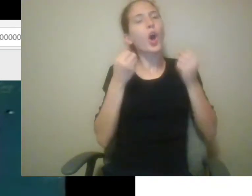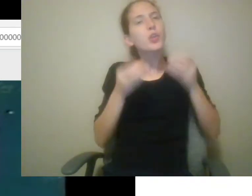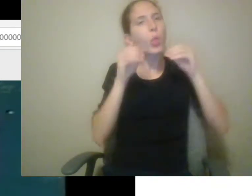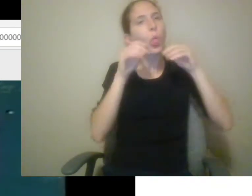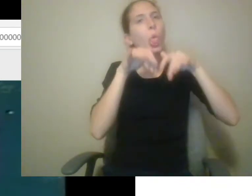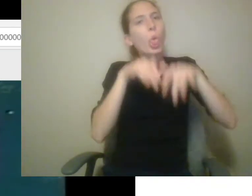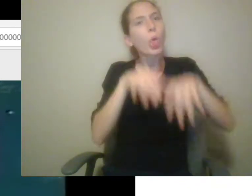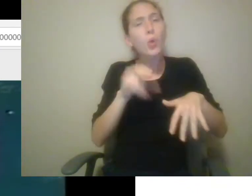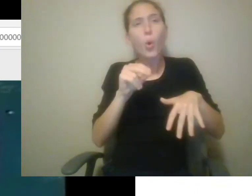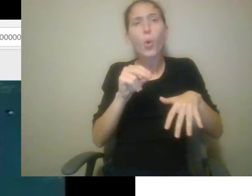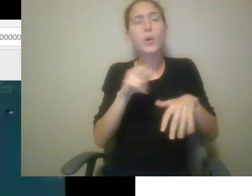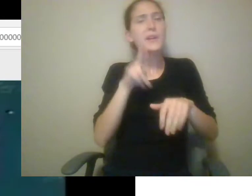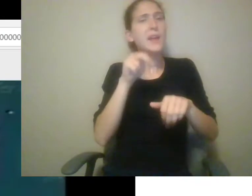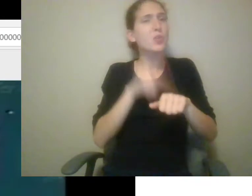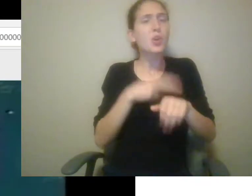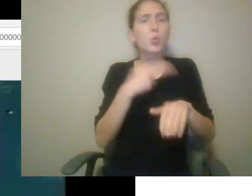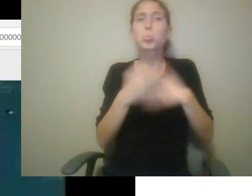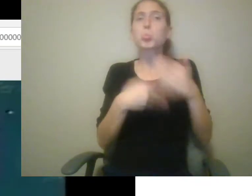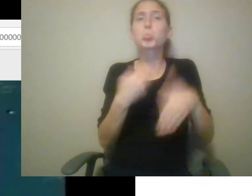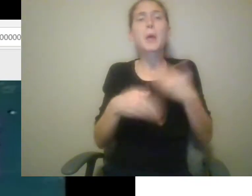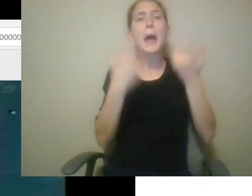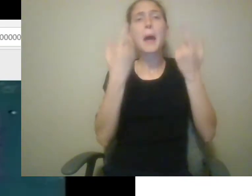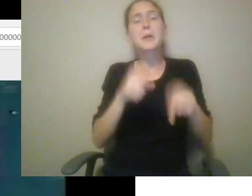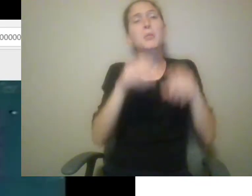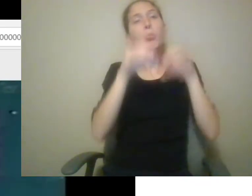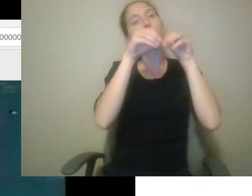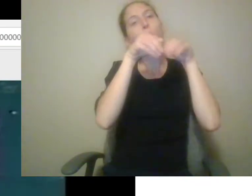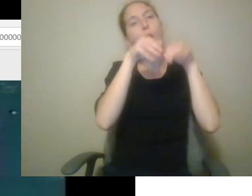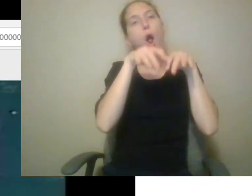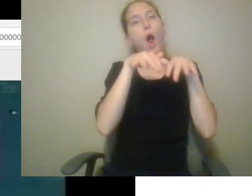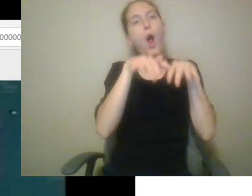happening here is diffusion. All right.